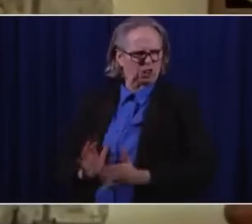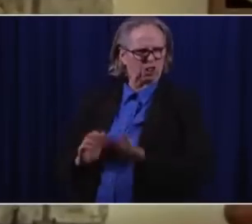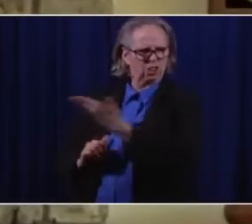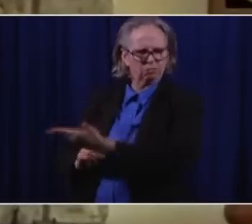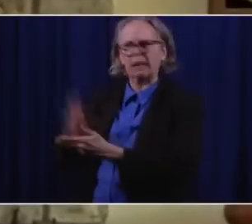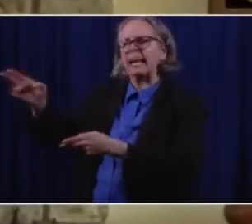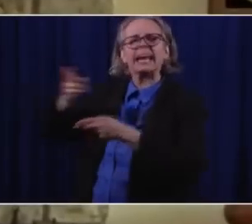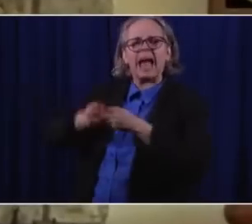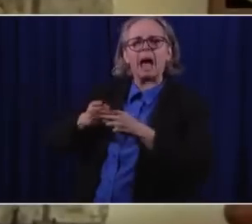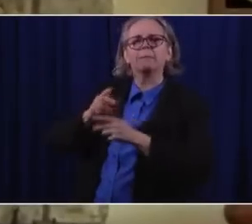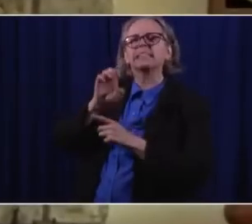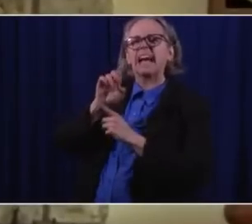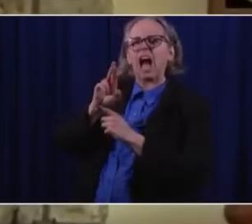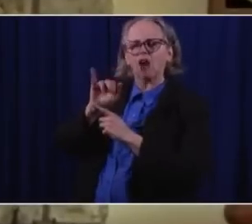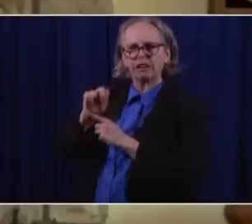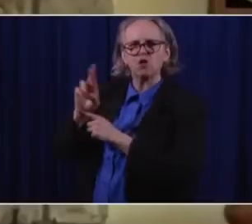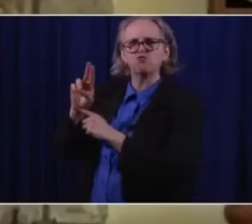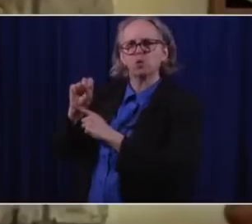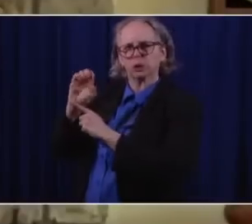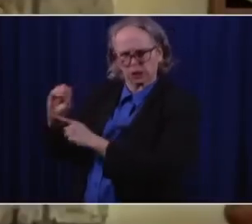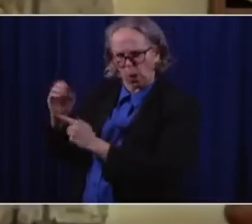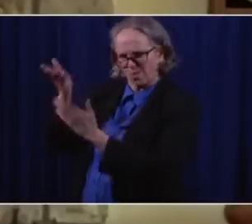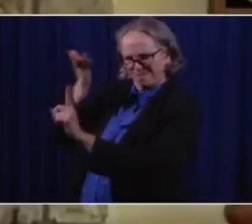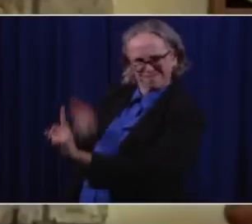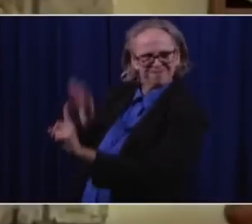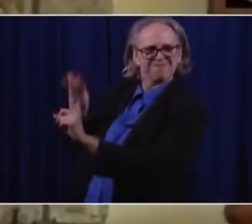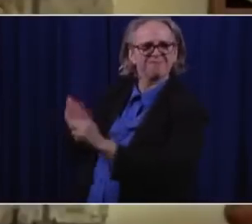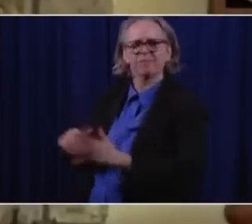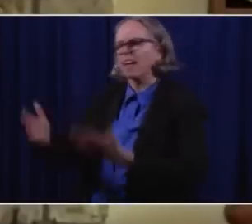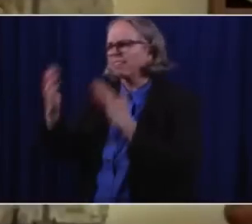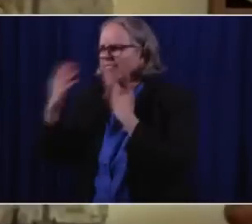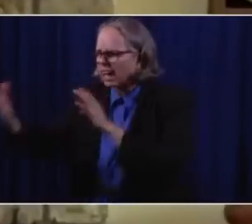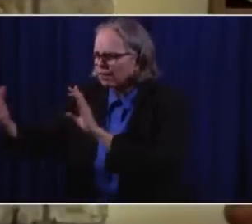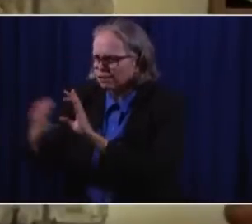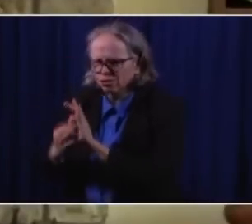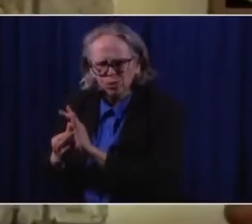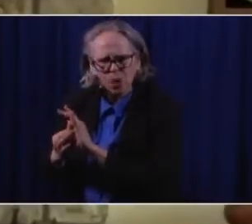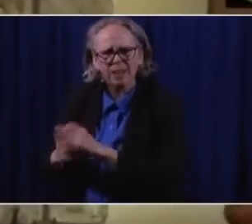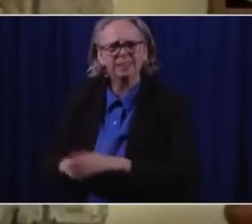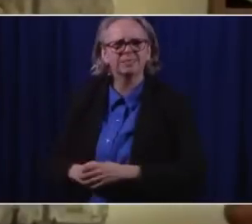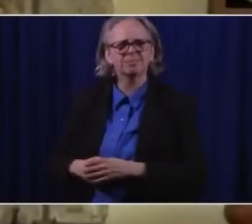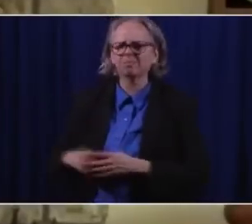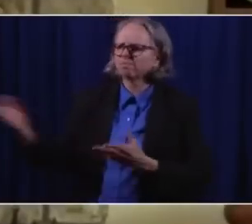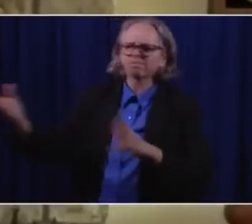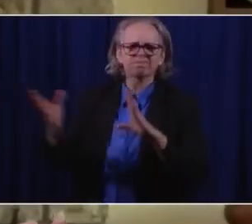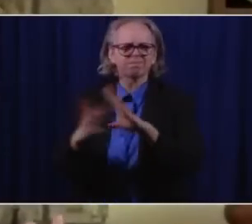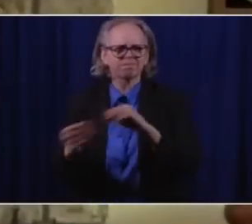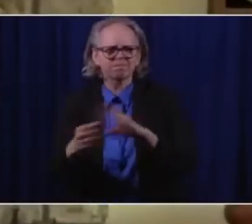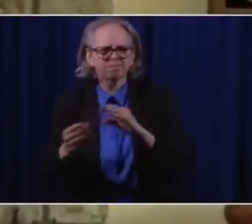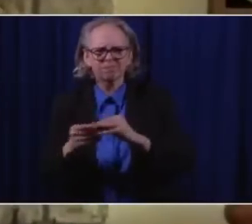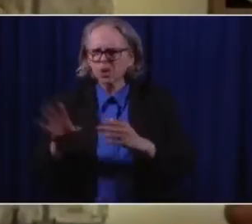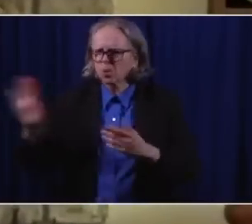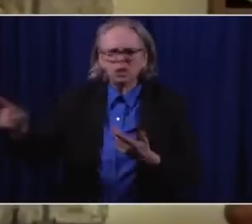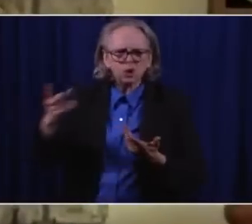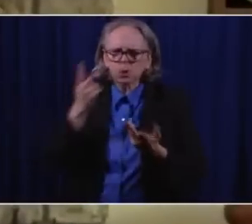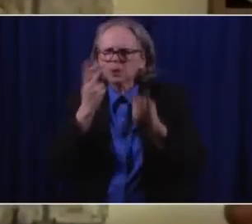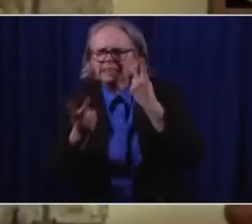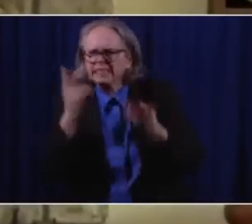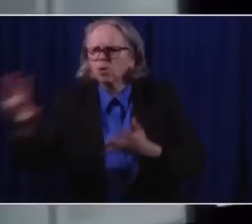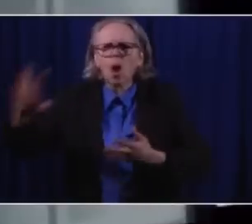you very, very much for joining us. We appreciate it. Tell us a little bit about what you're seeing. Thank